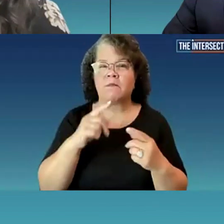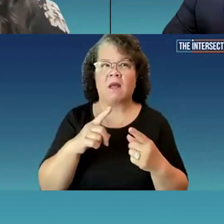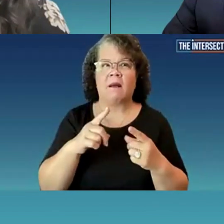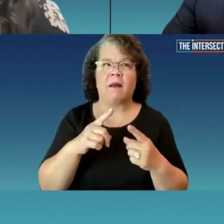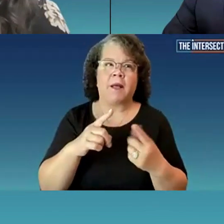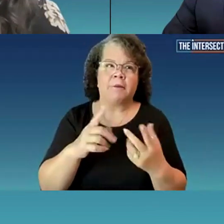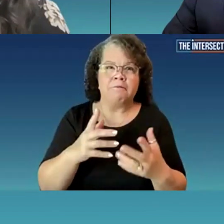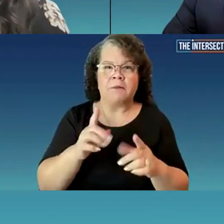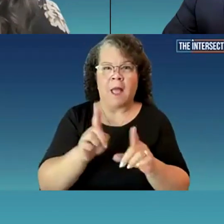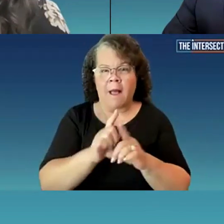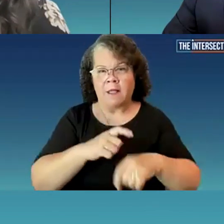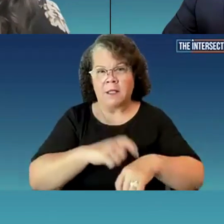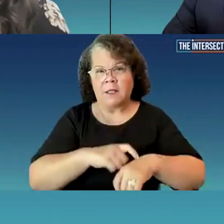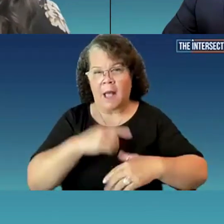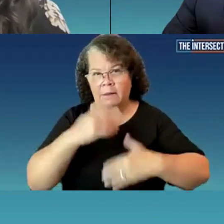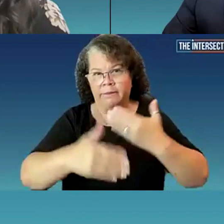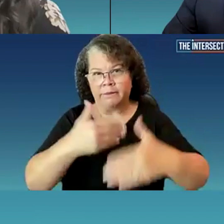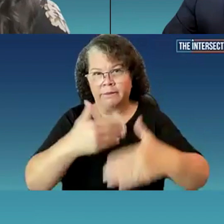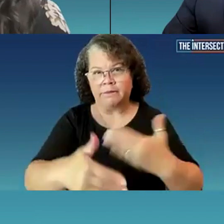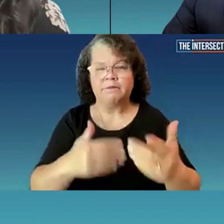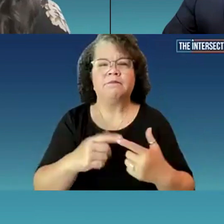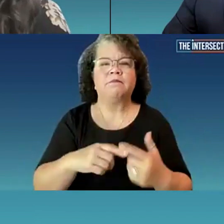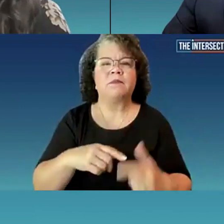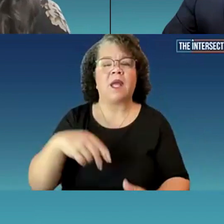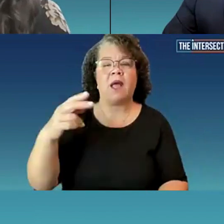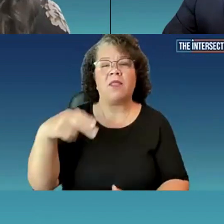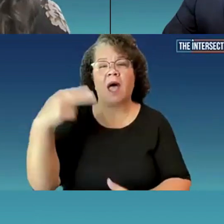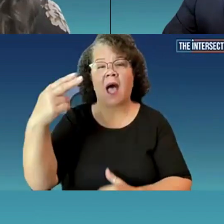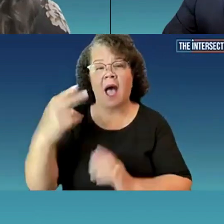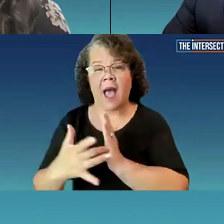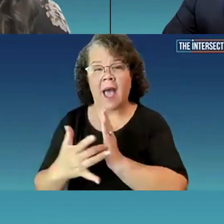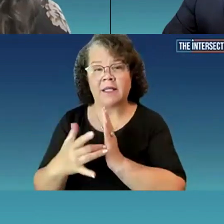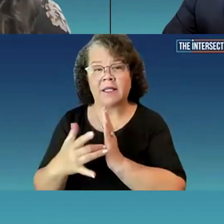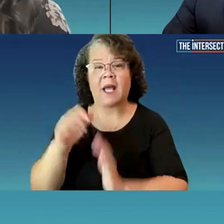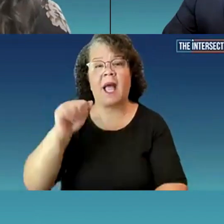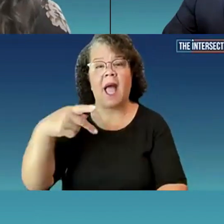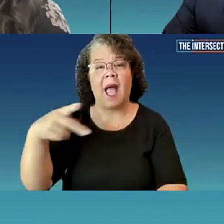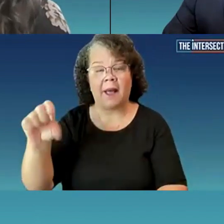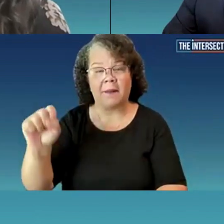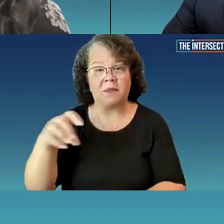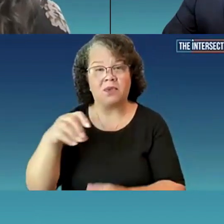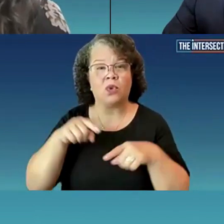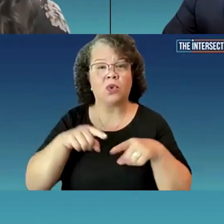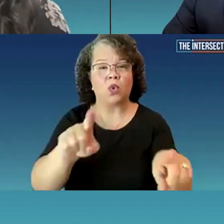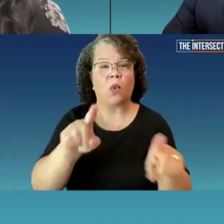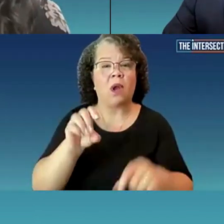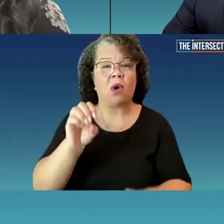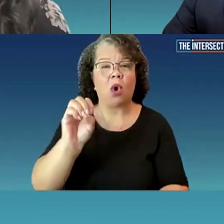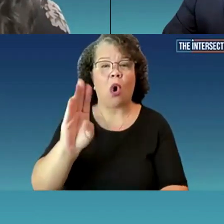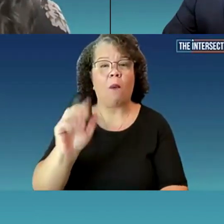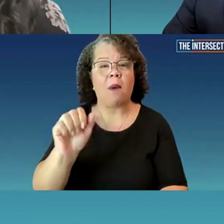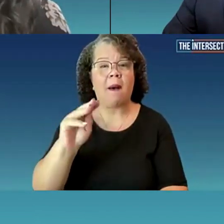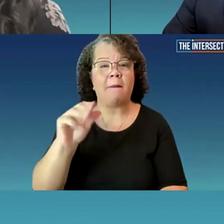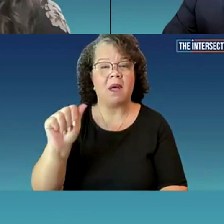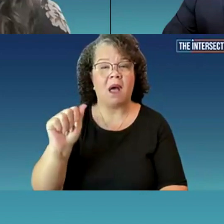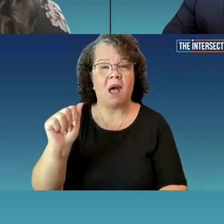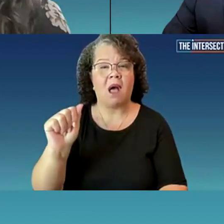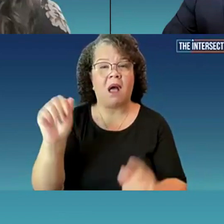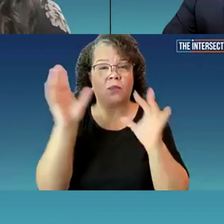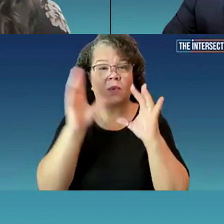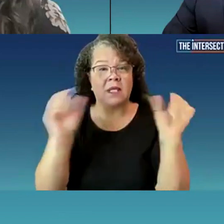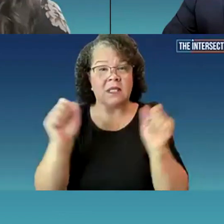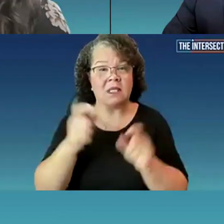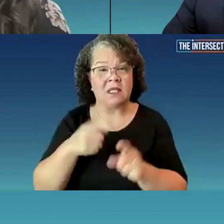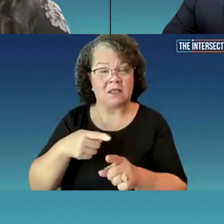the High-Tech Act in the Obama administration, everybody digitized. So now all